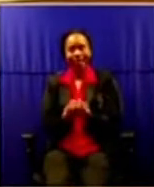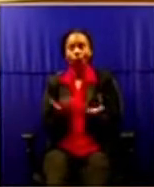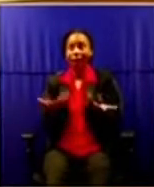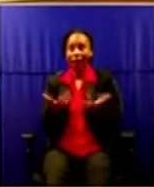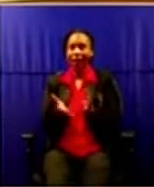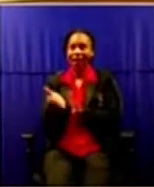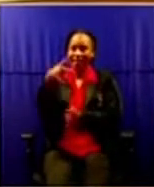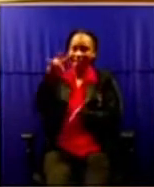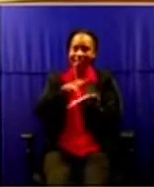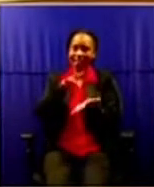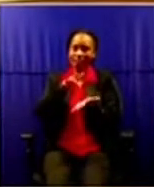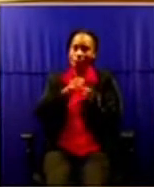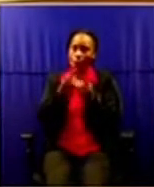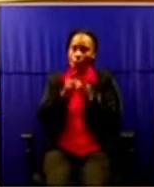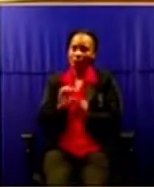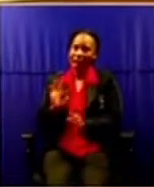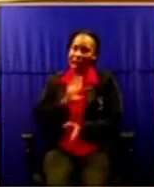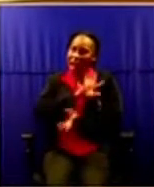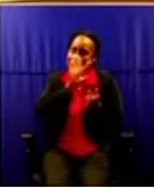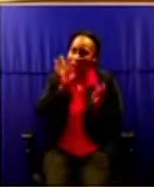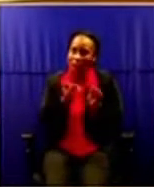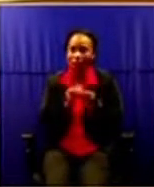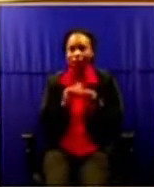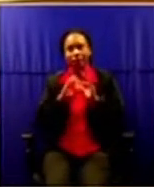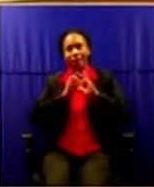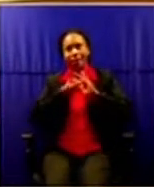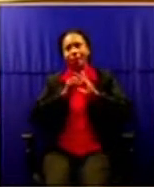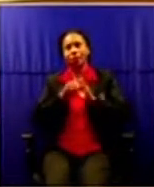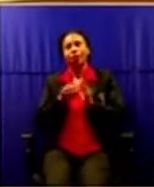the efforts that we make.